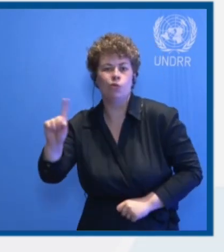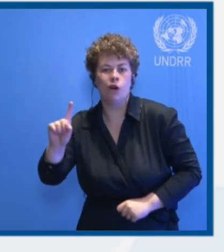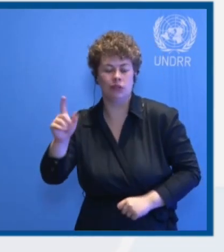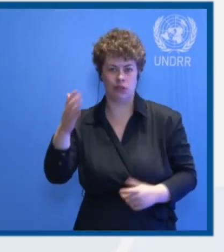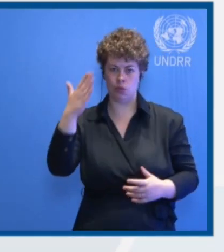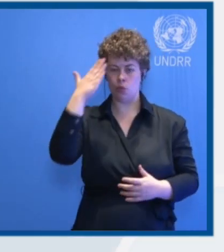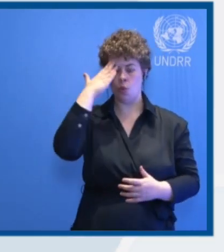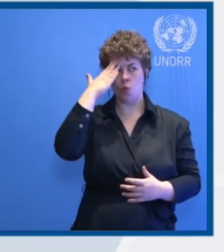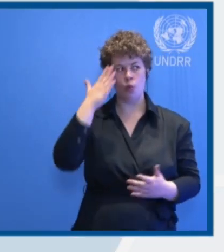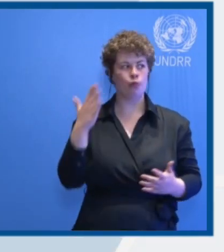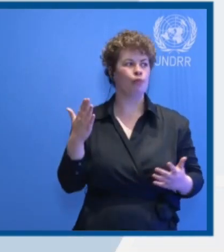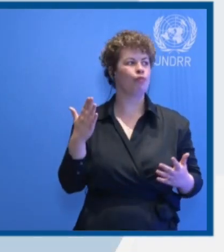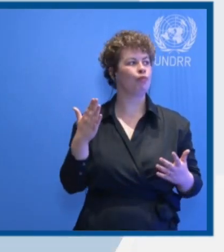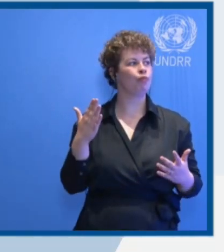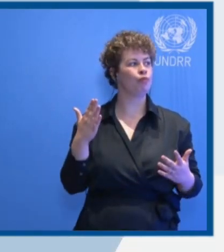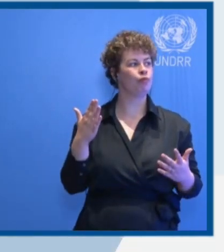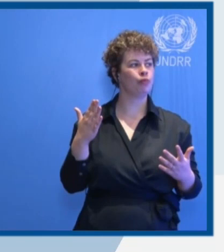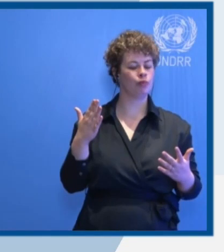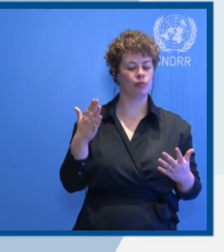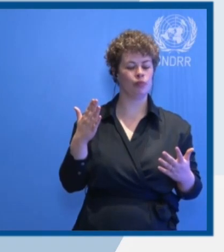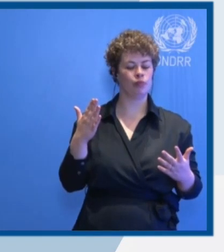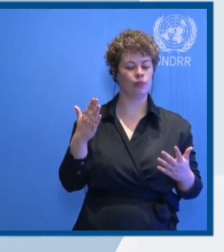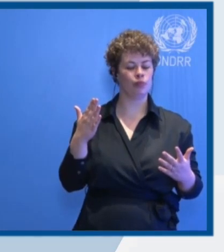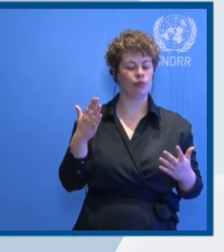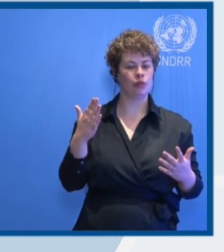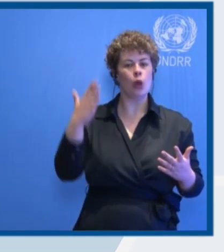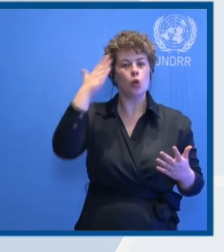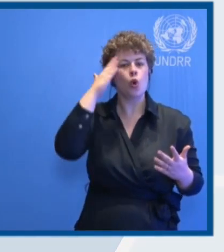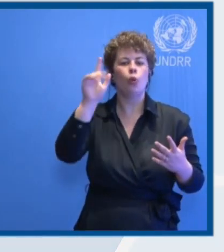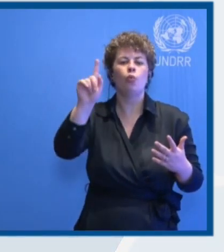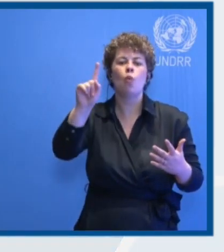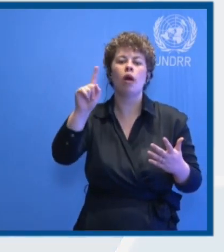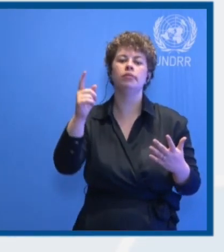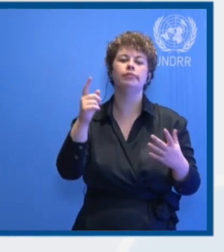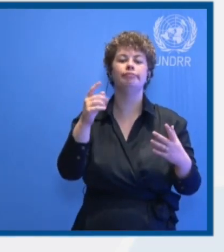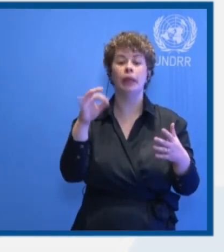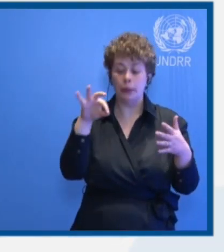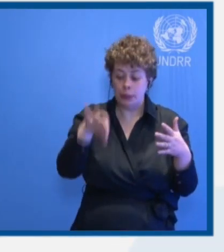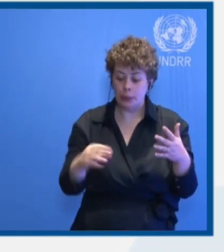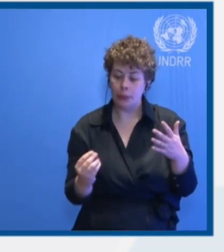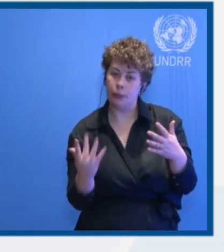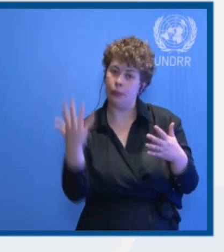type of vegetation to be planted in there. In